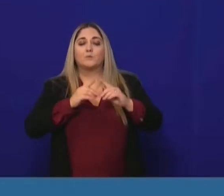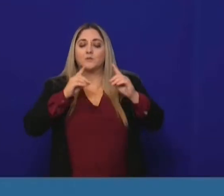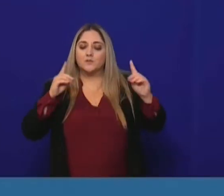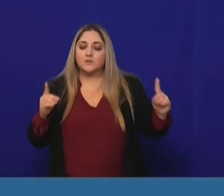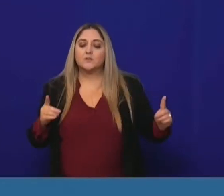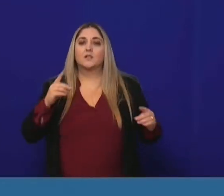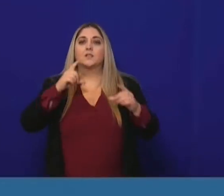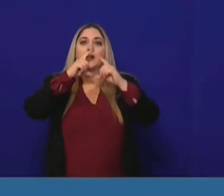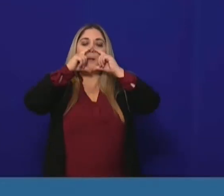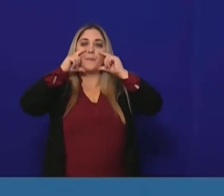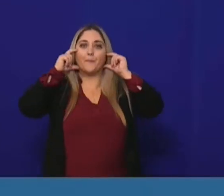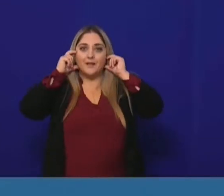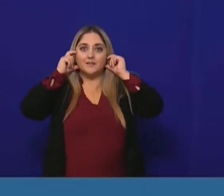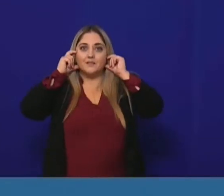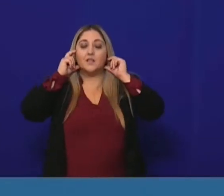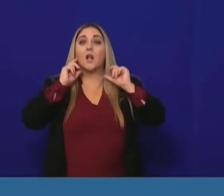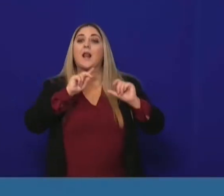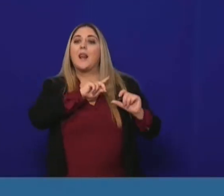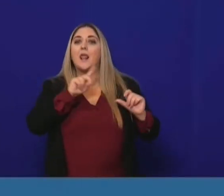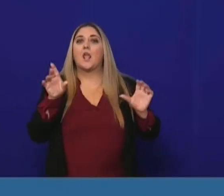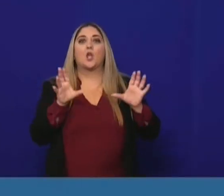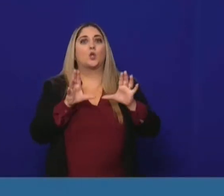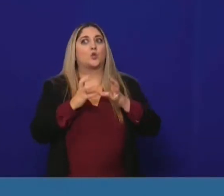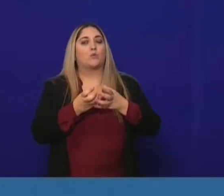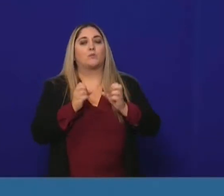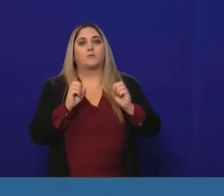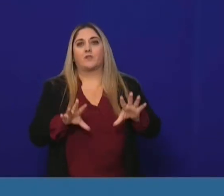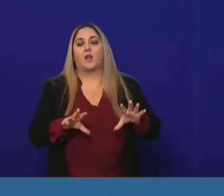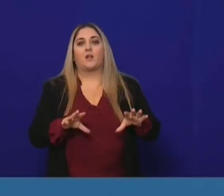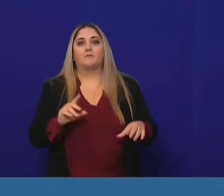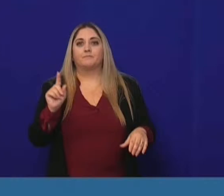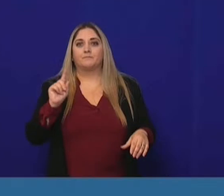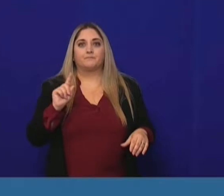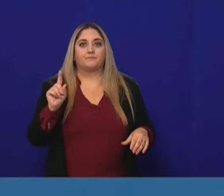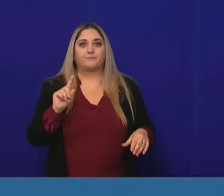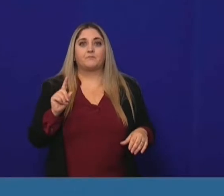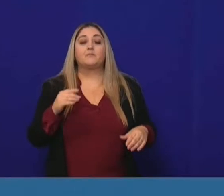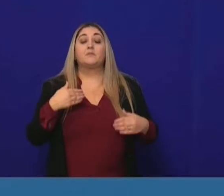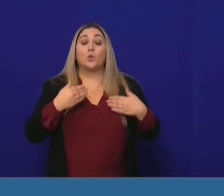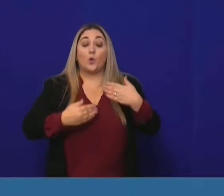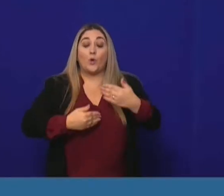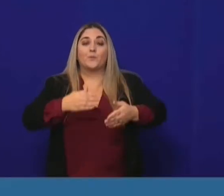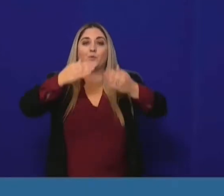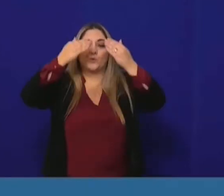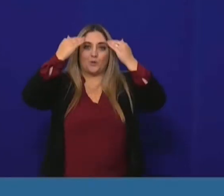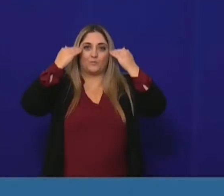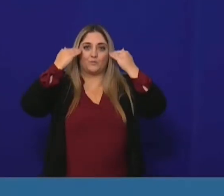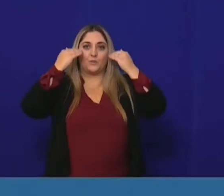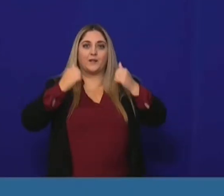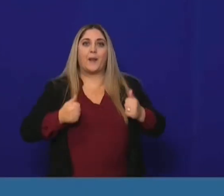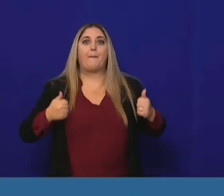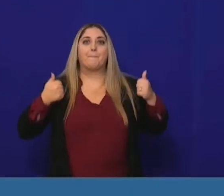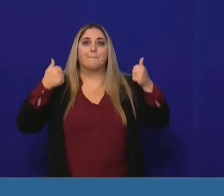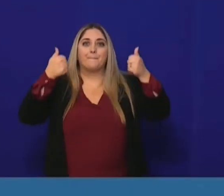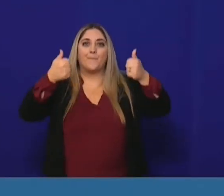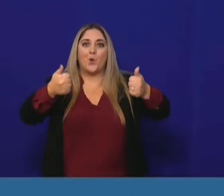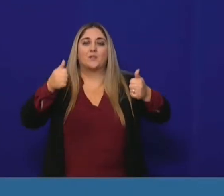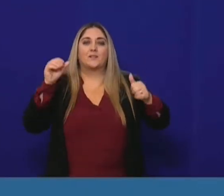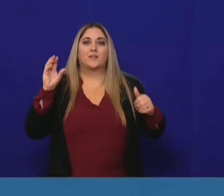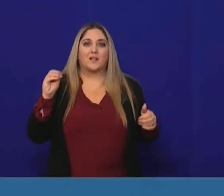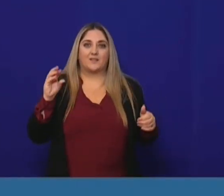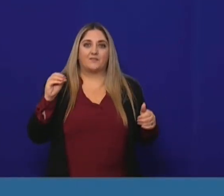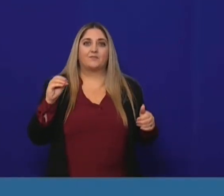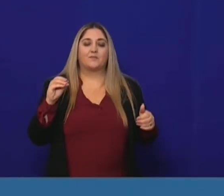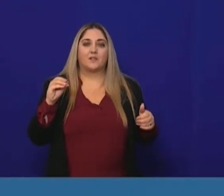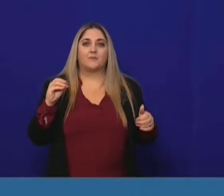tal-użu tal-maskri u li ma niltaqgħux gruppi flimkien għandu dejjem jiġi segwit. Importanti ħafna li